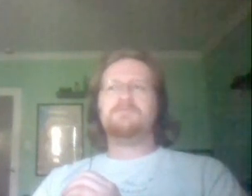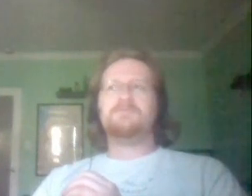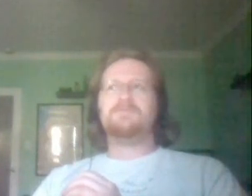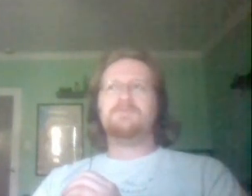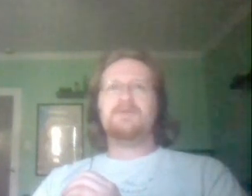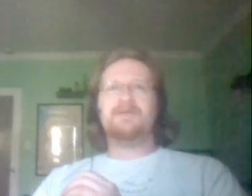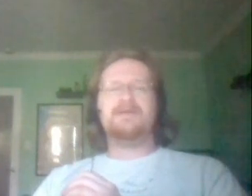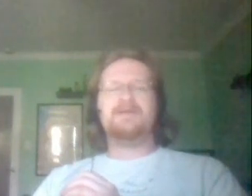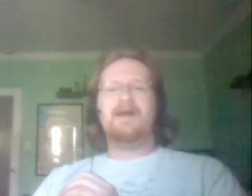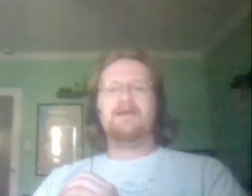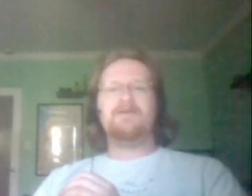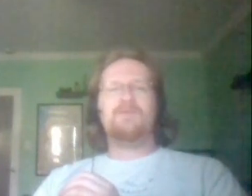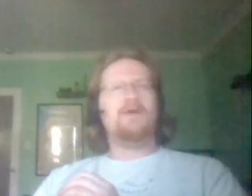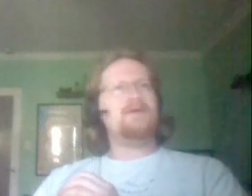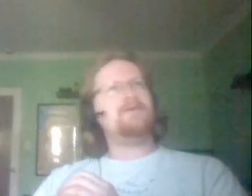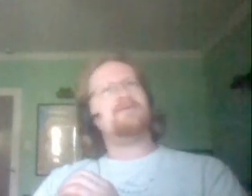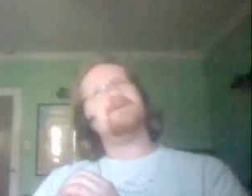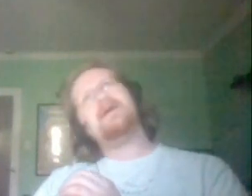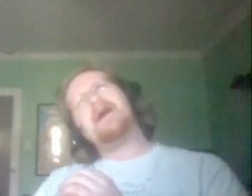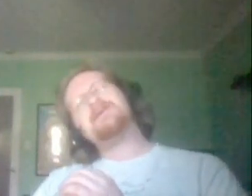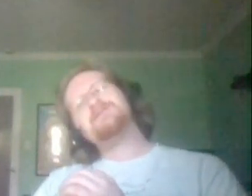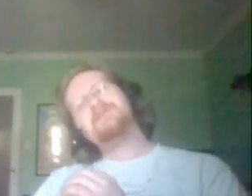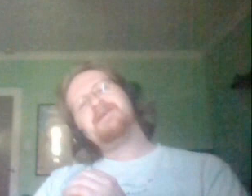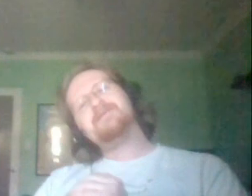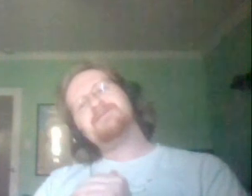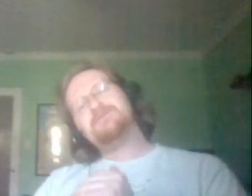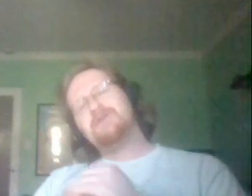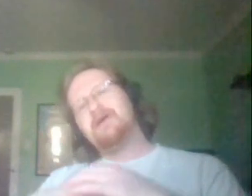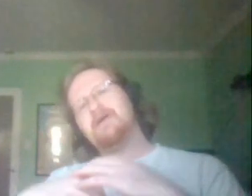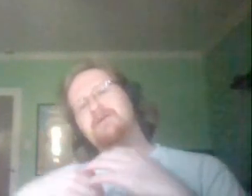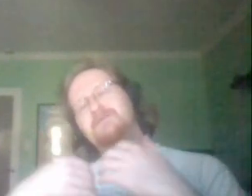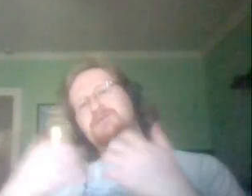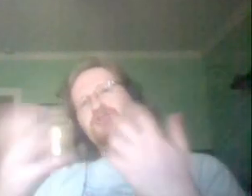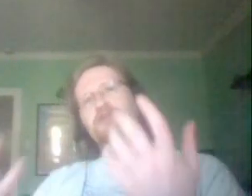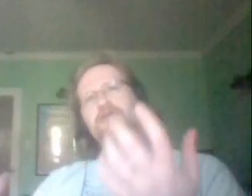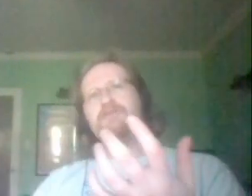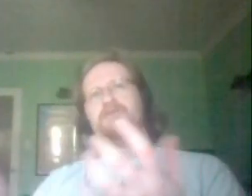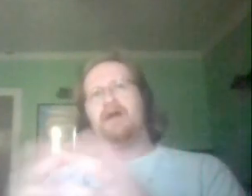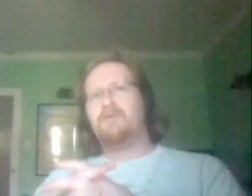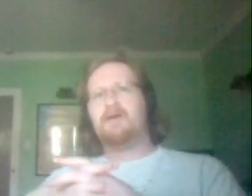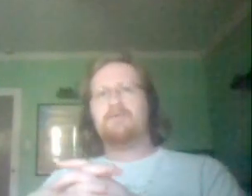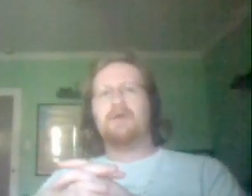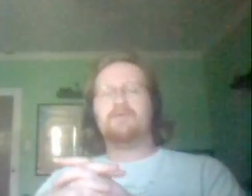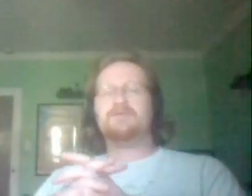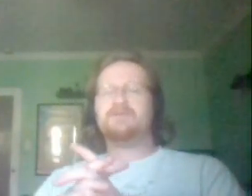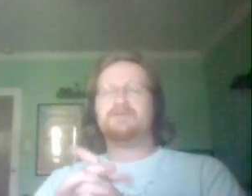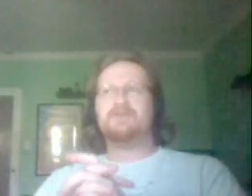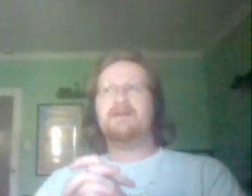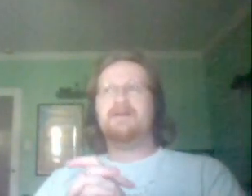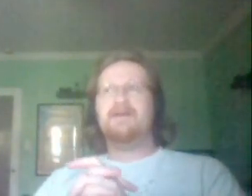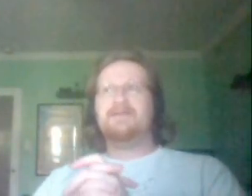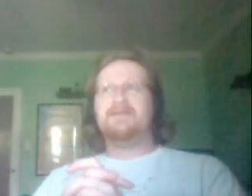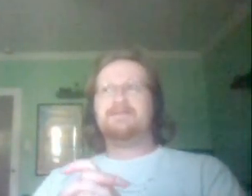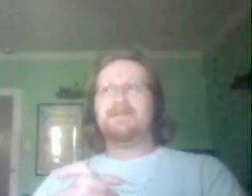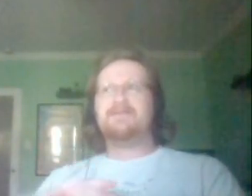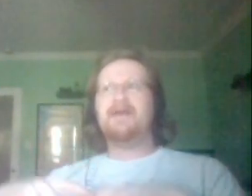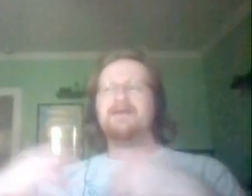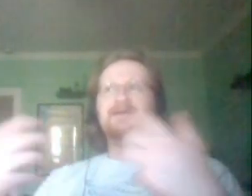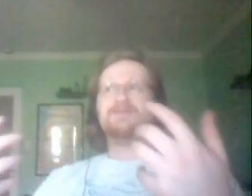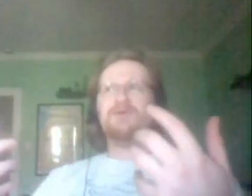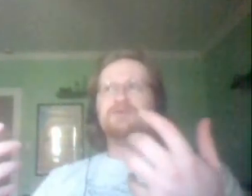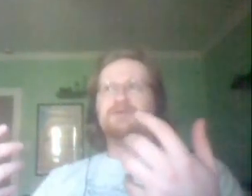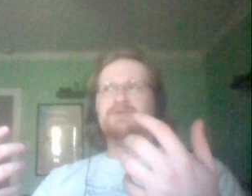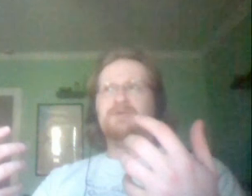don't really care what your reaction is to their jeers. I don't want to call them proper insults because they're not. It's that